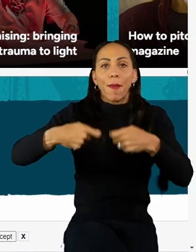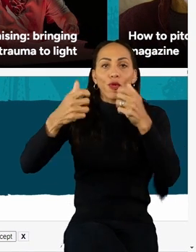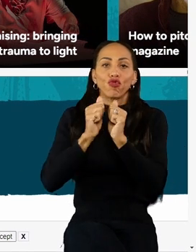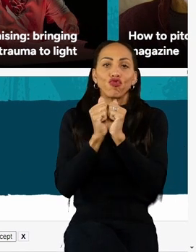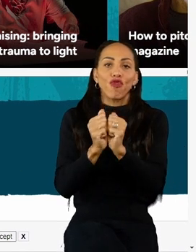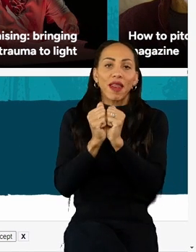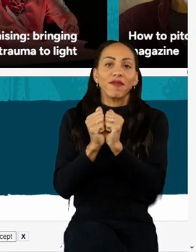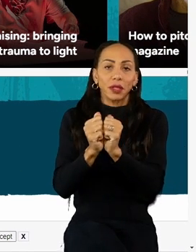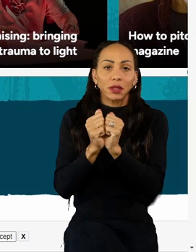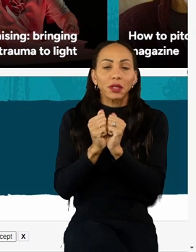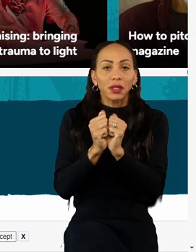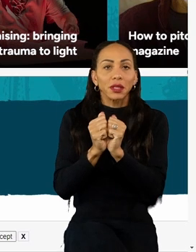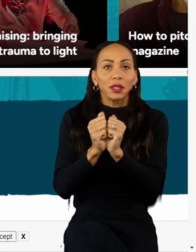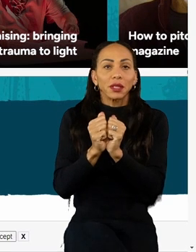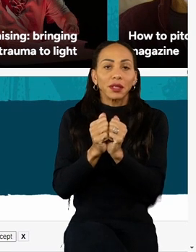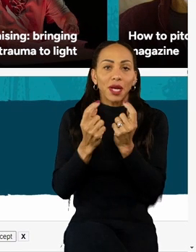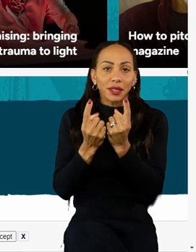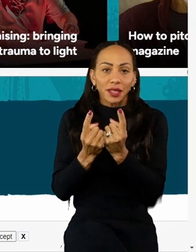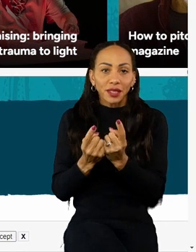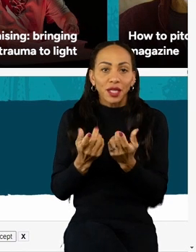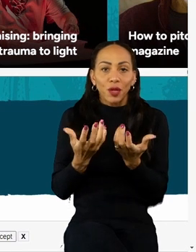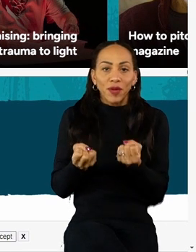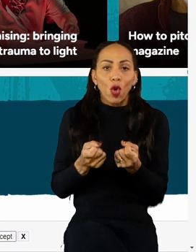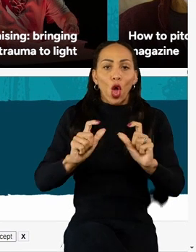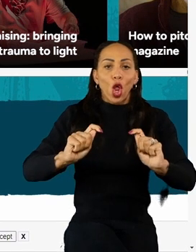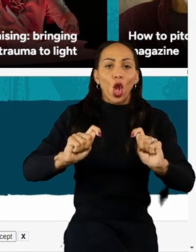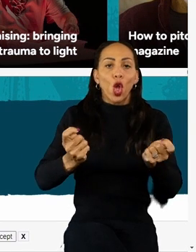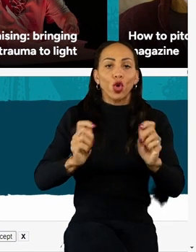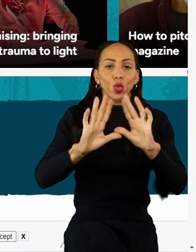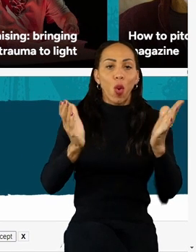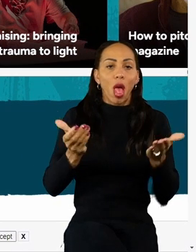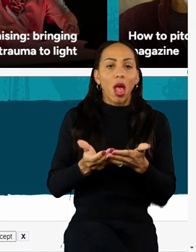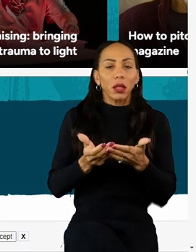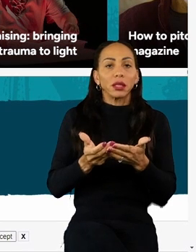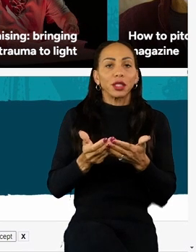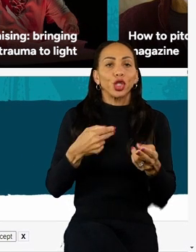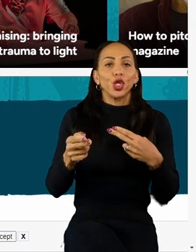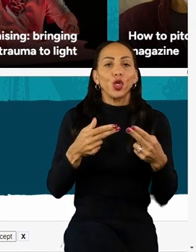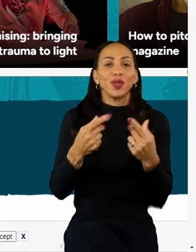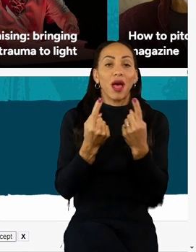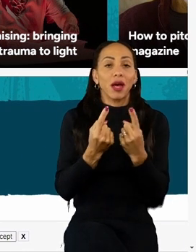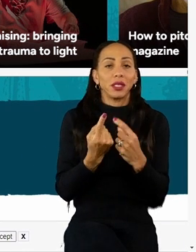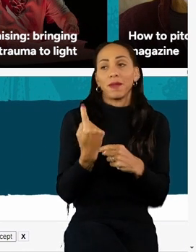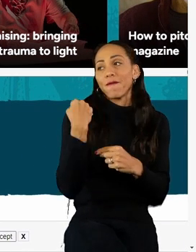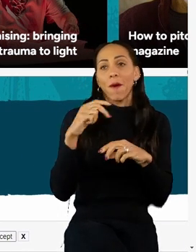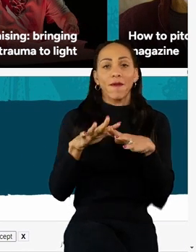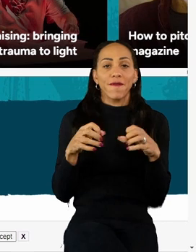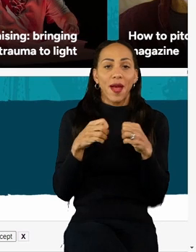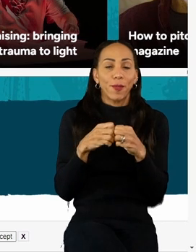starting to pull through relevant content, which is great. And we've got the Locked World news item there from, I think it